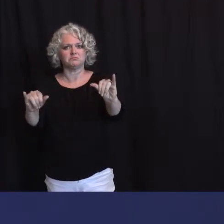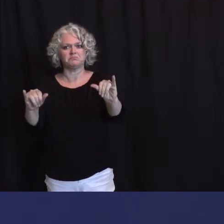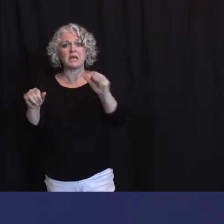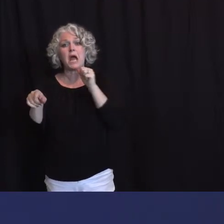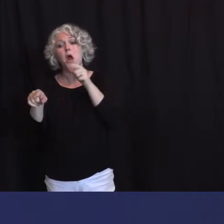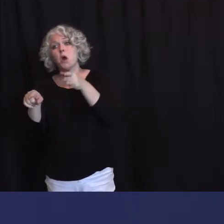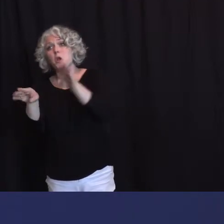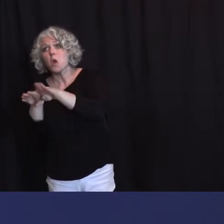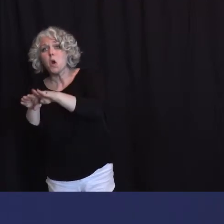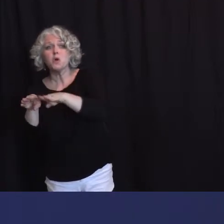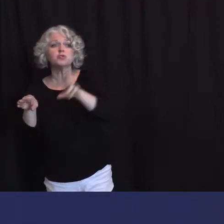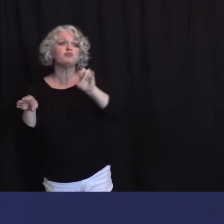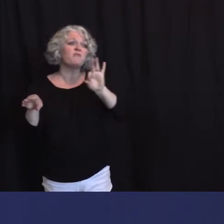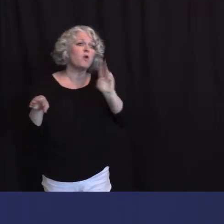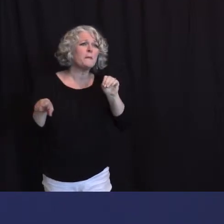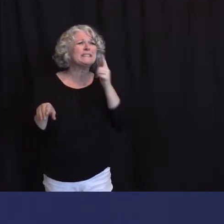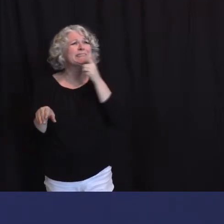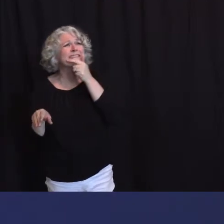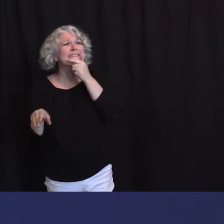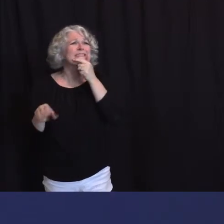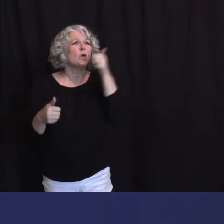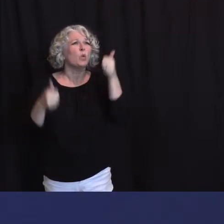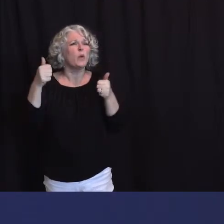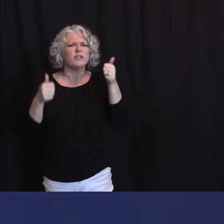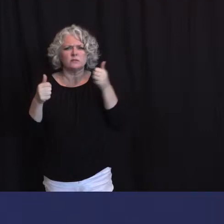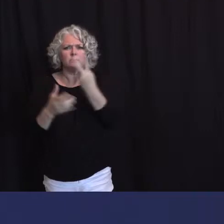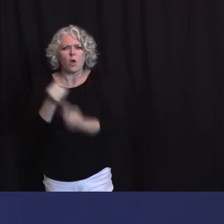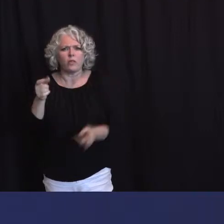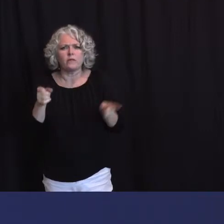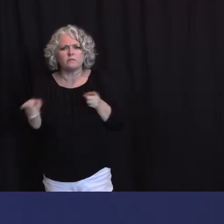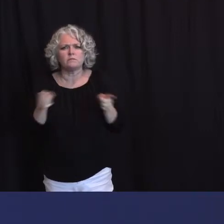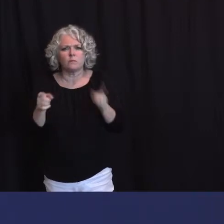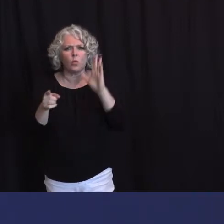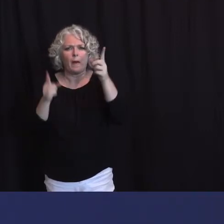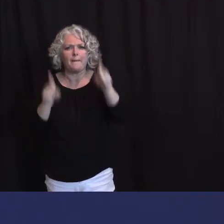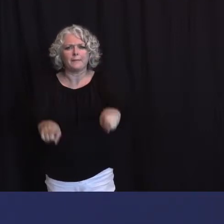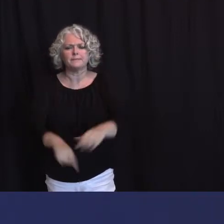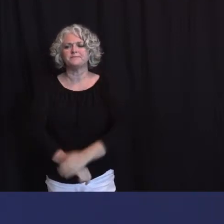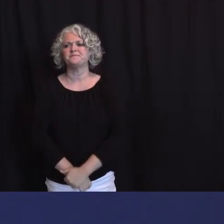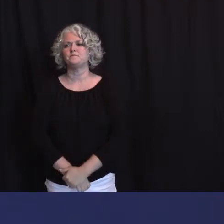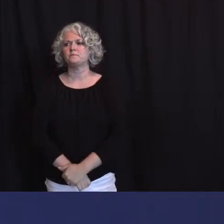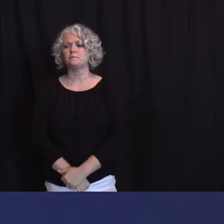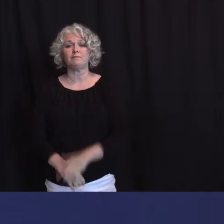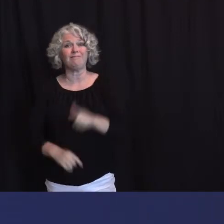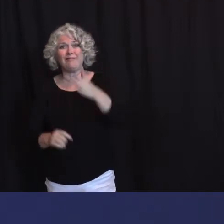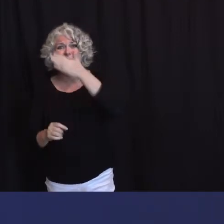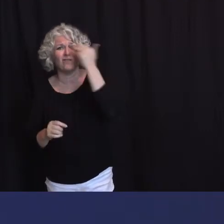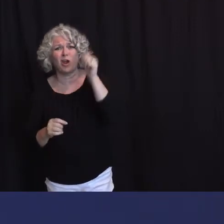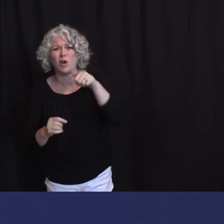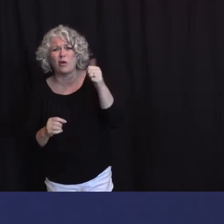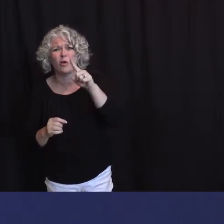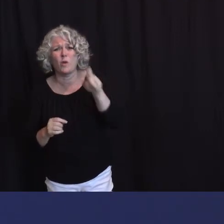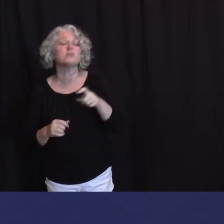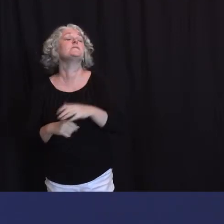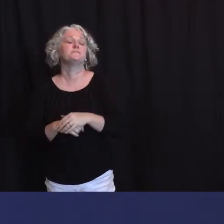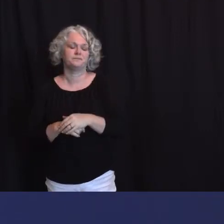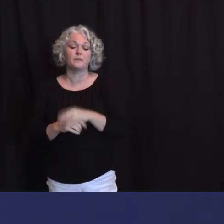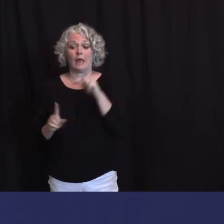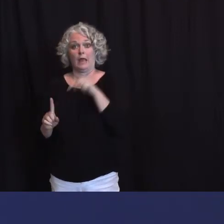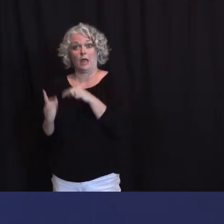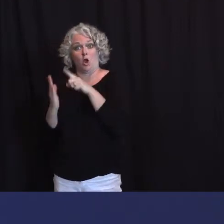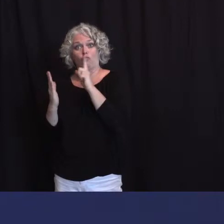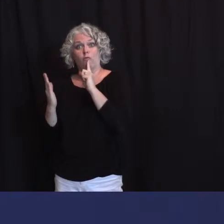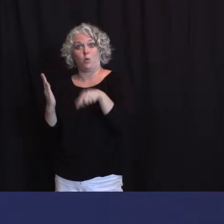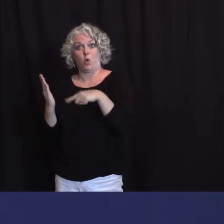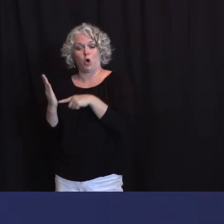Your question on the Moss Group, I didn't get what you were asking. The report notes that